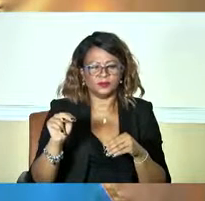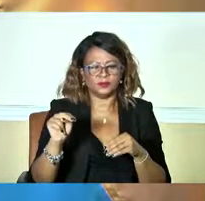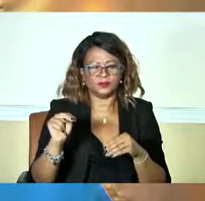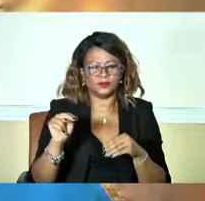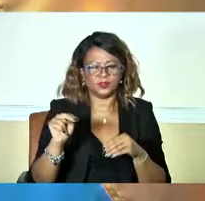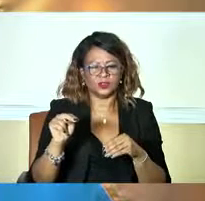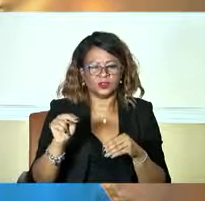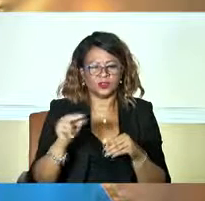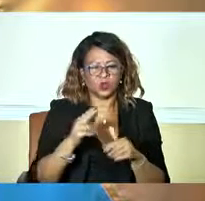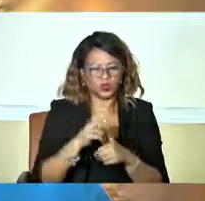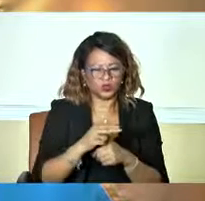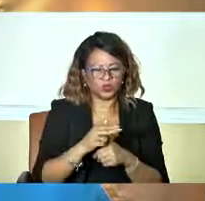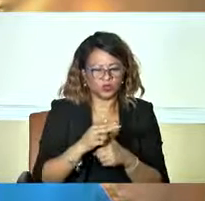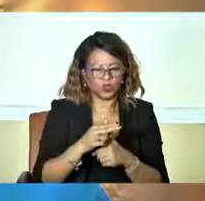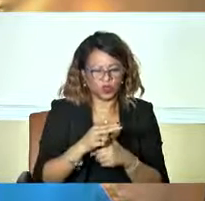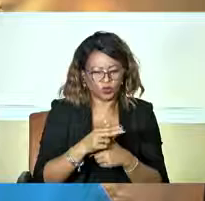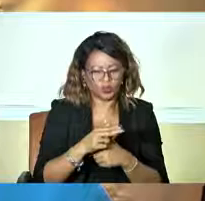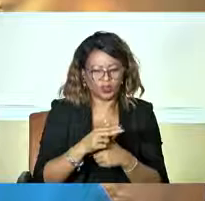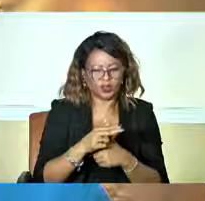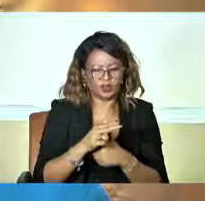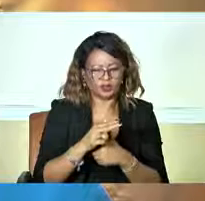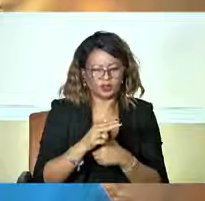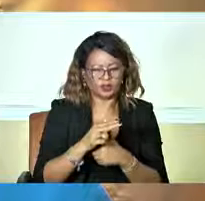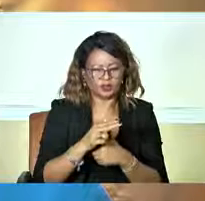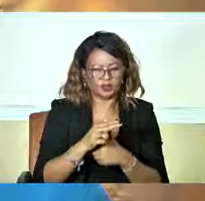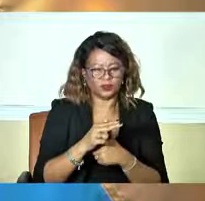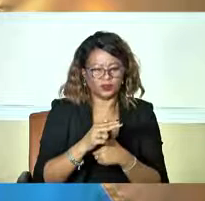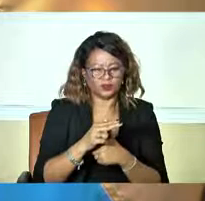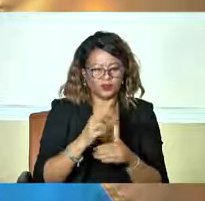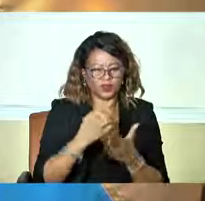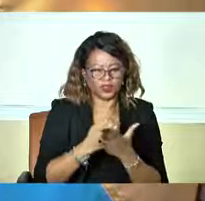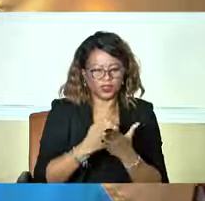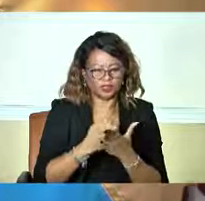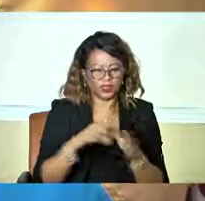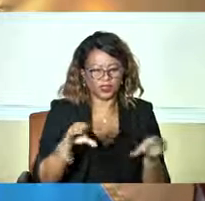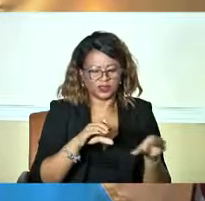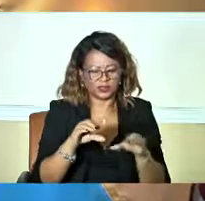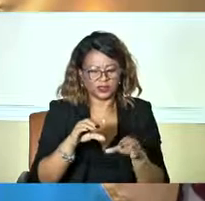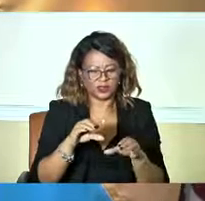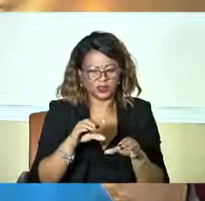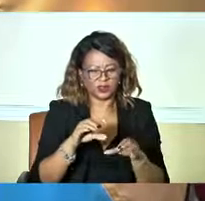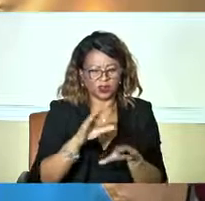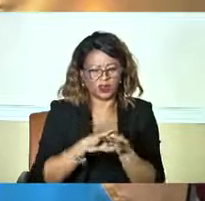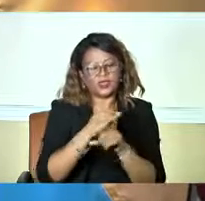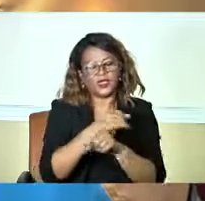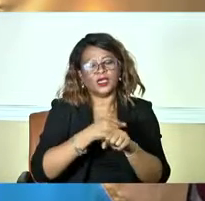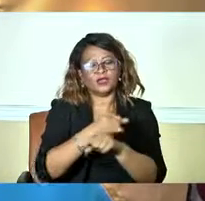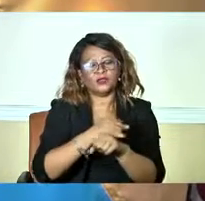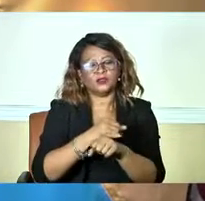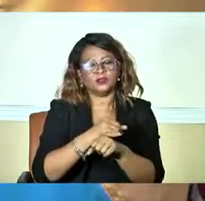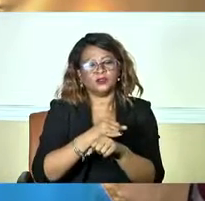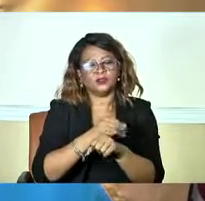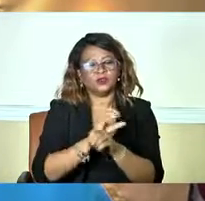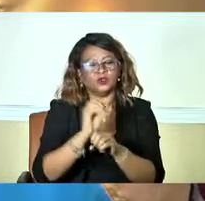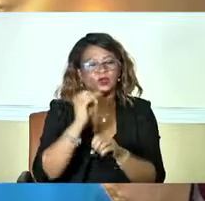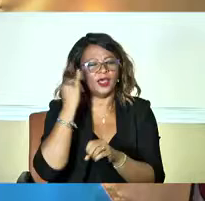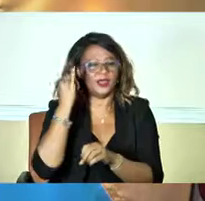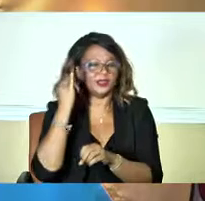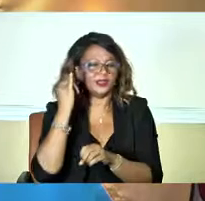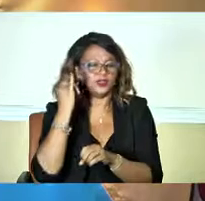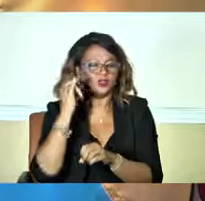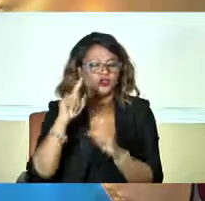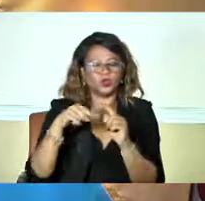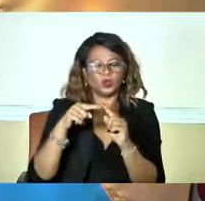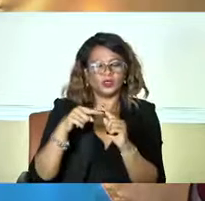expected to be impetus for economic activity on the island, but there's no idea at this point as to